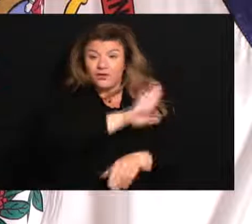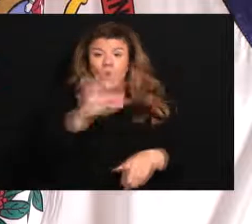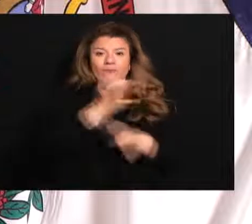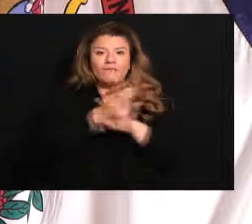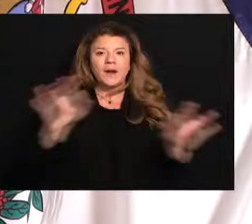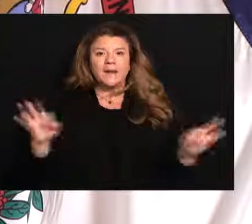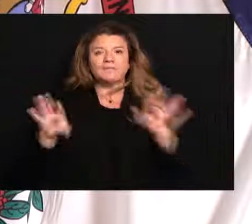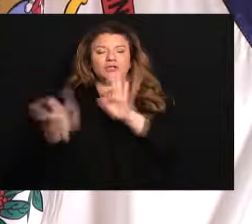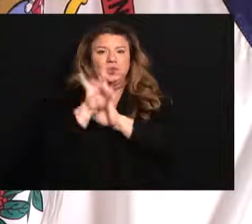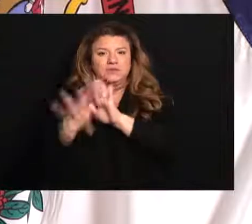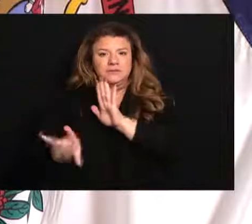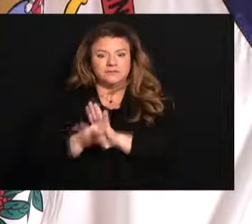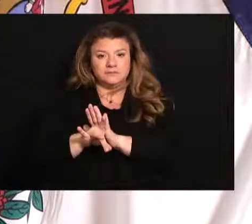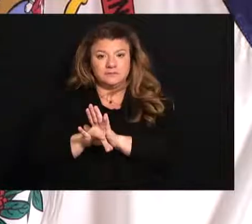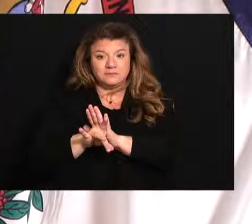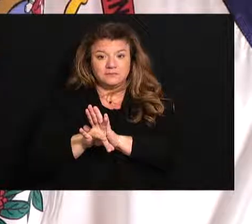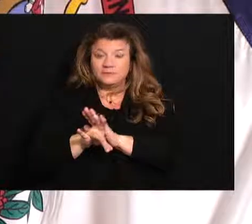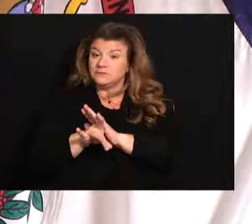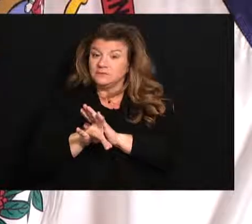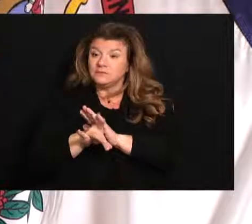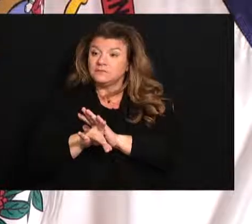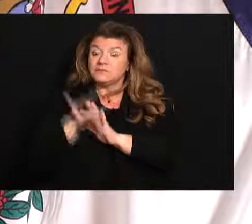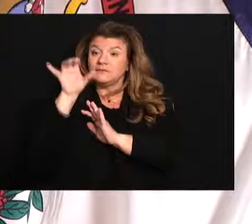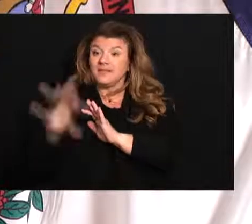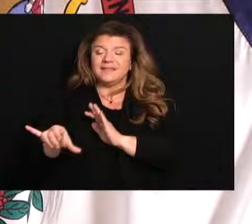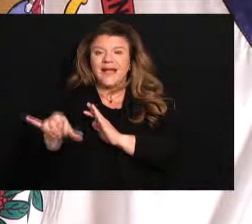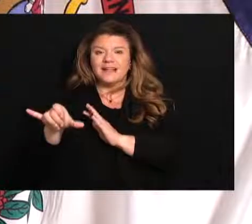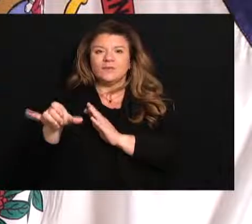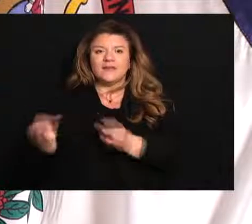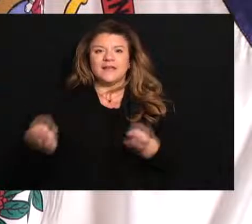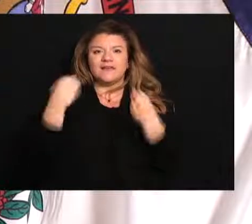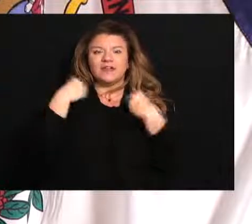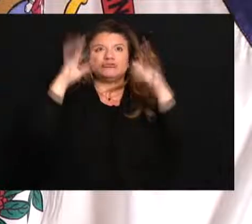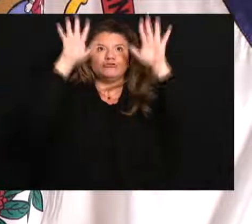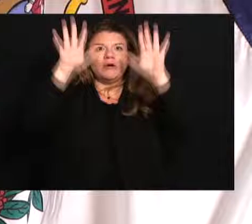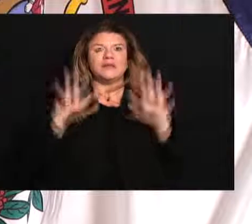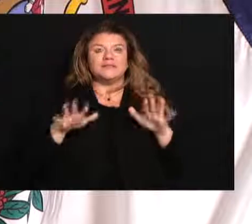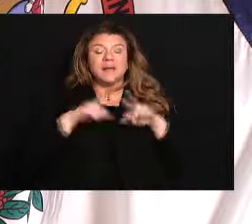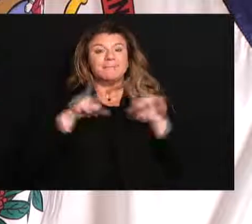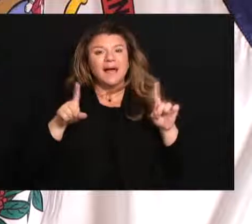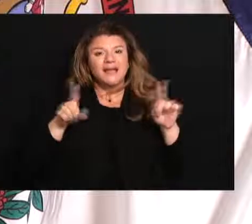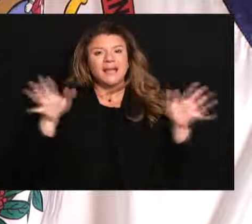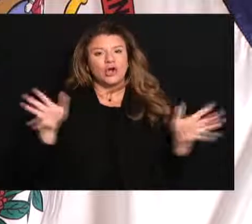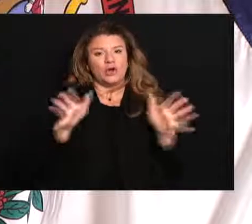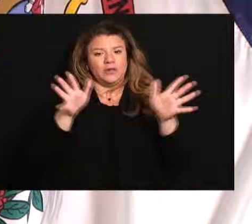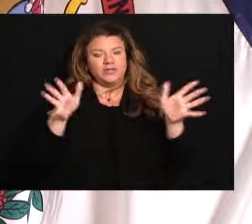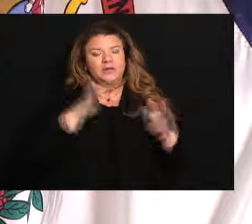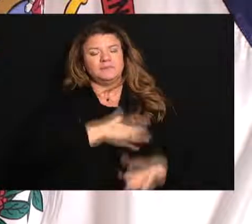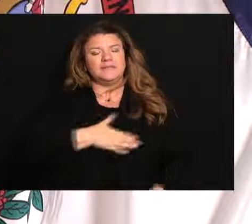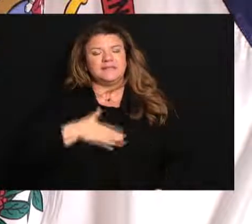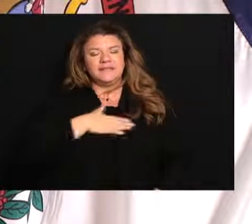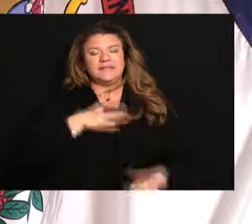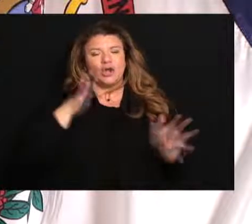their choice, because that's what's made us really great in this country. But encourage, please encourage.